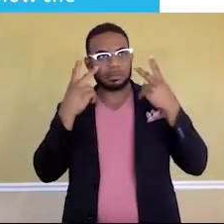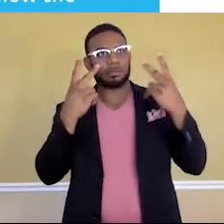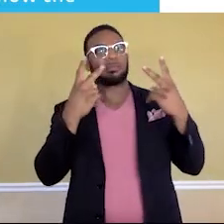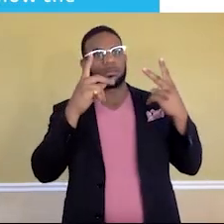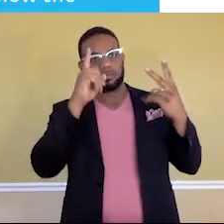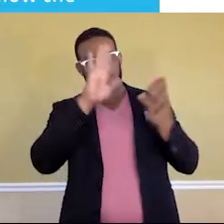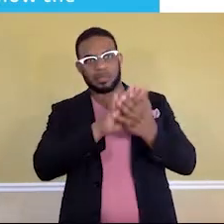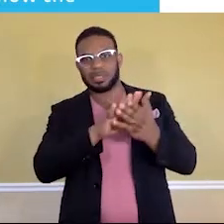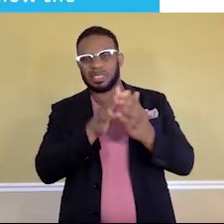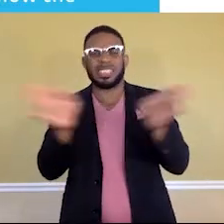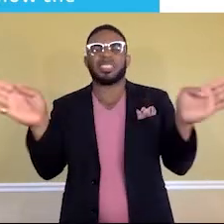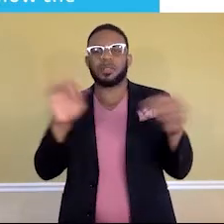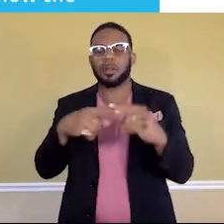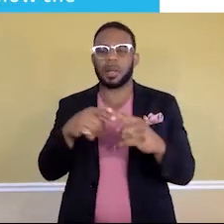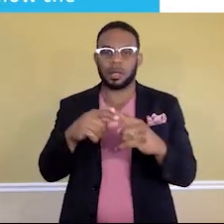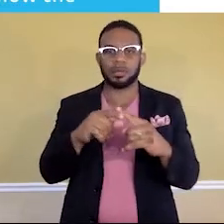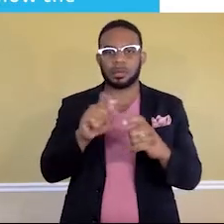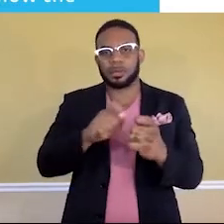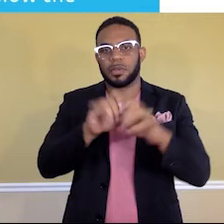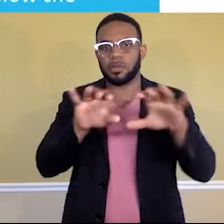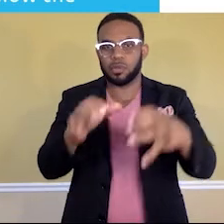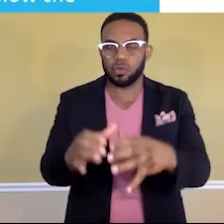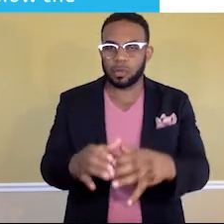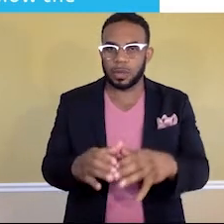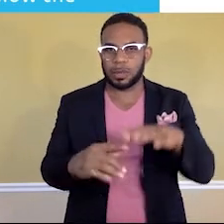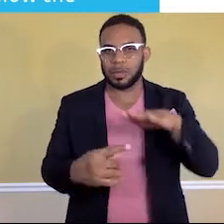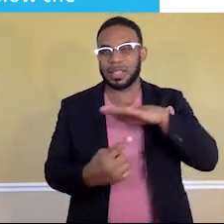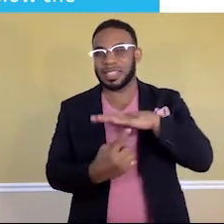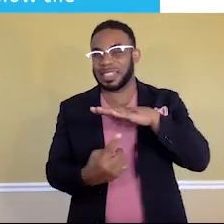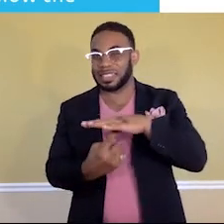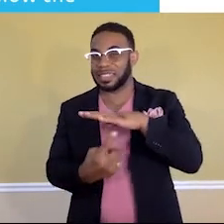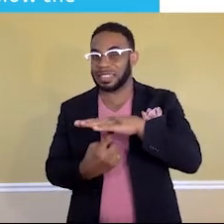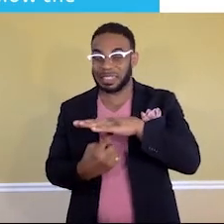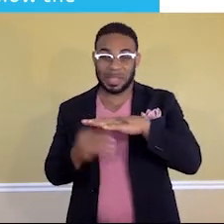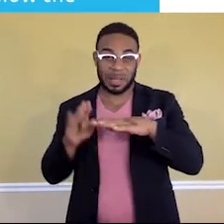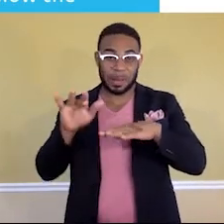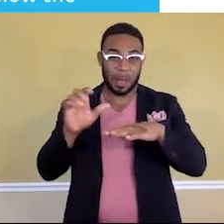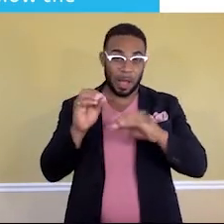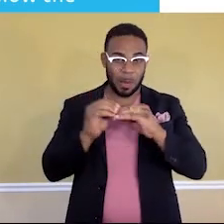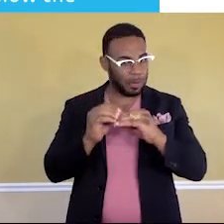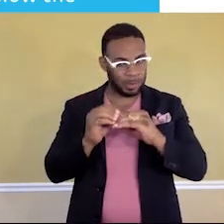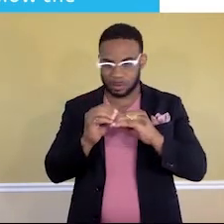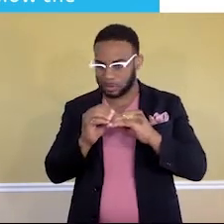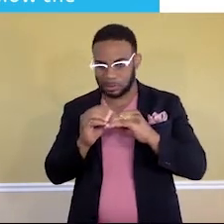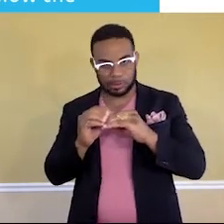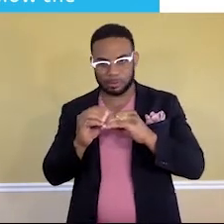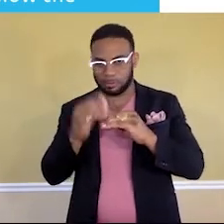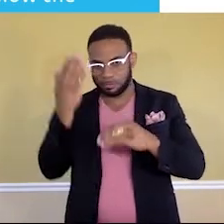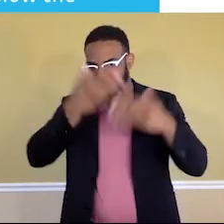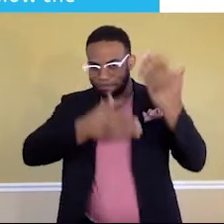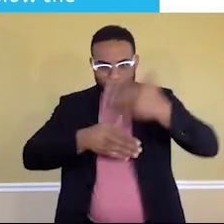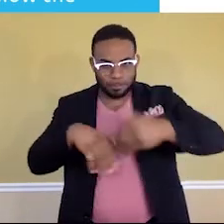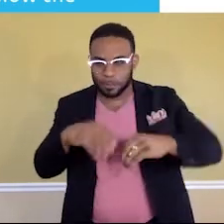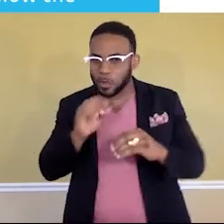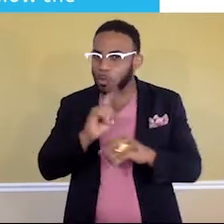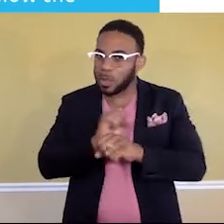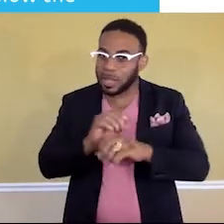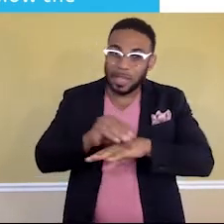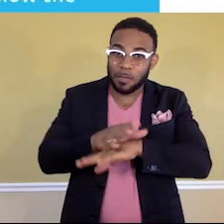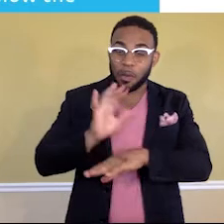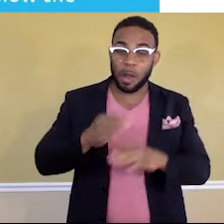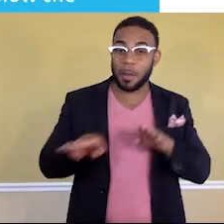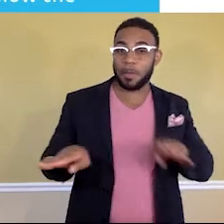our beliefs in general about specific groups. But implicit bias is more insidious in that it can really influence